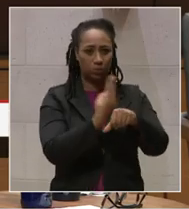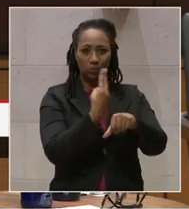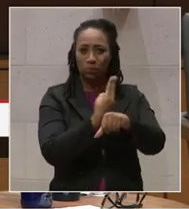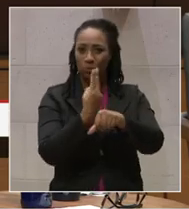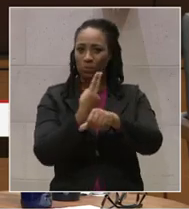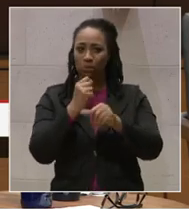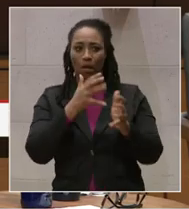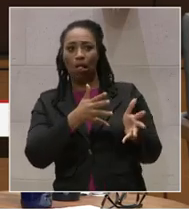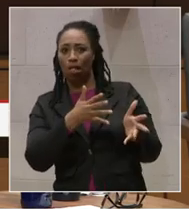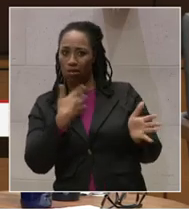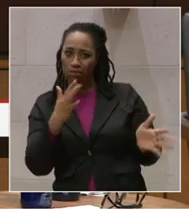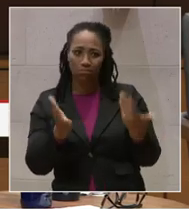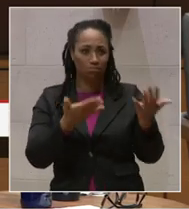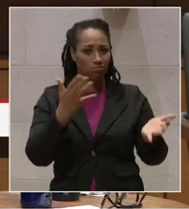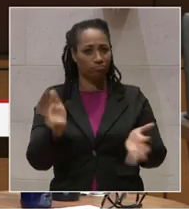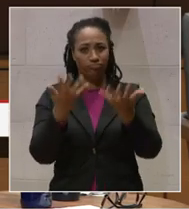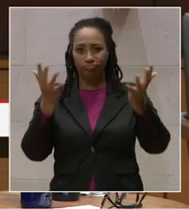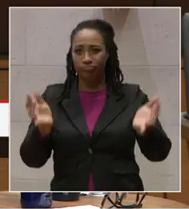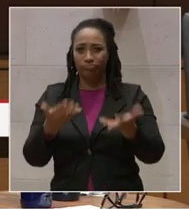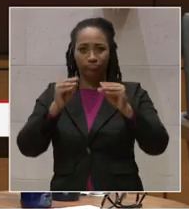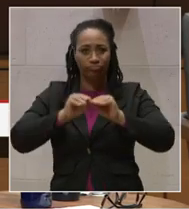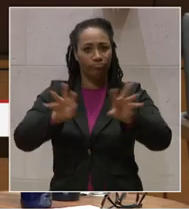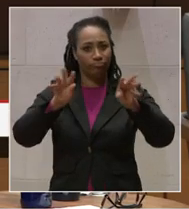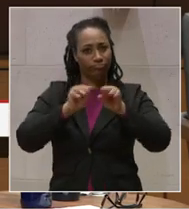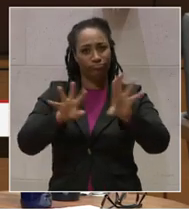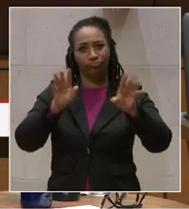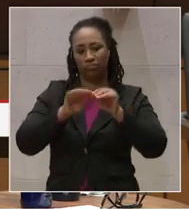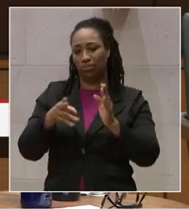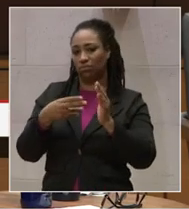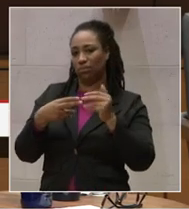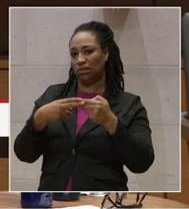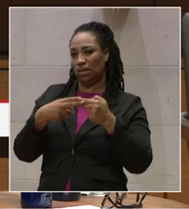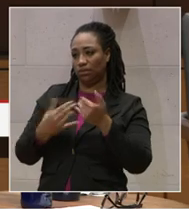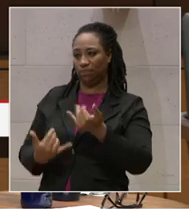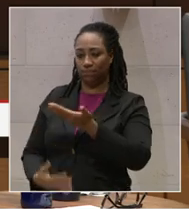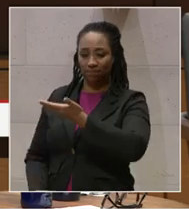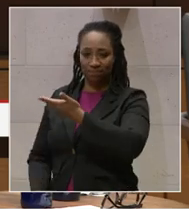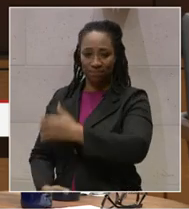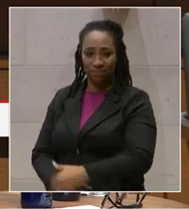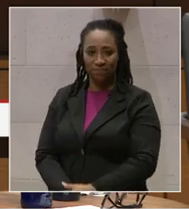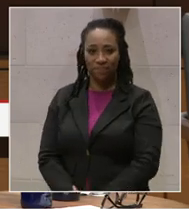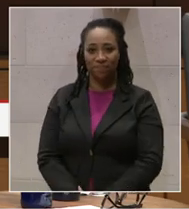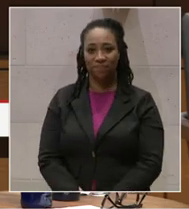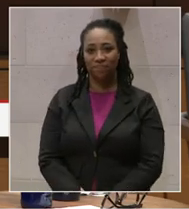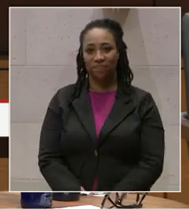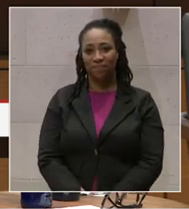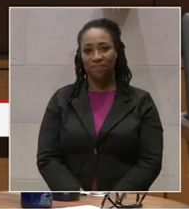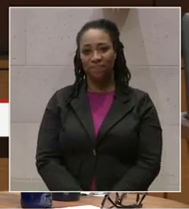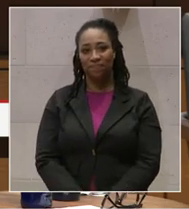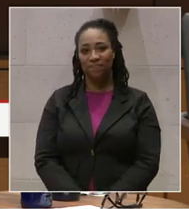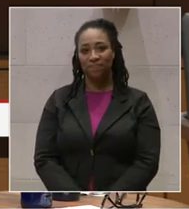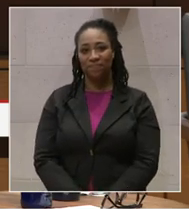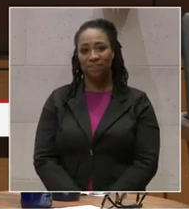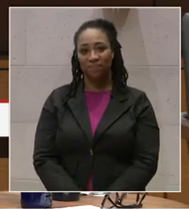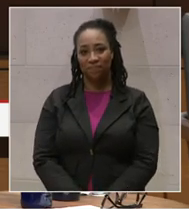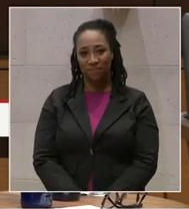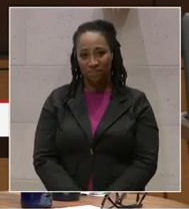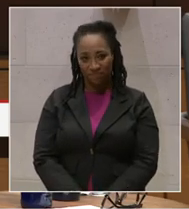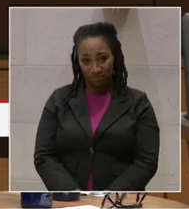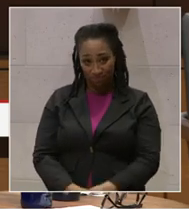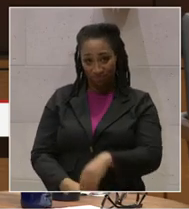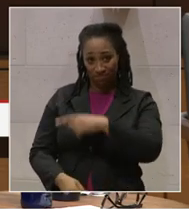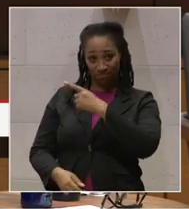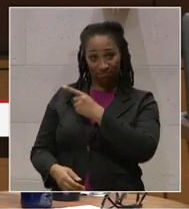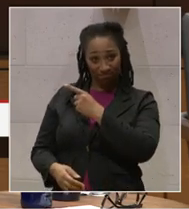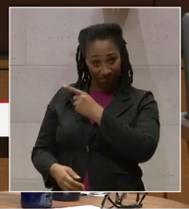And we were really proud to be able to redevelop a former military campus into a